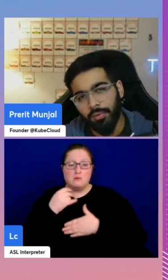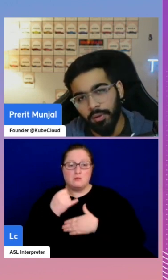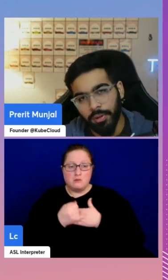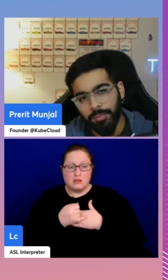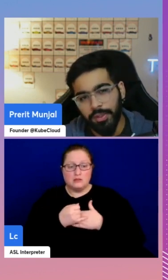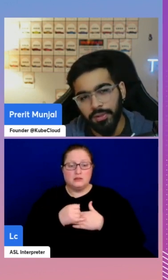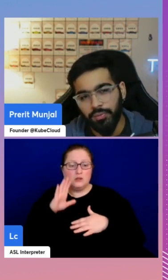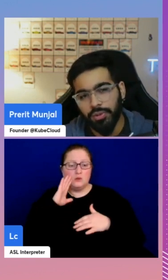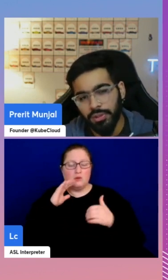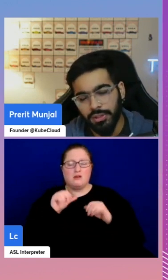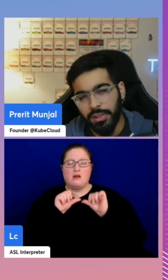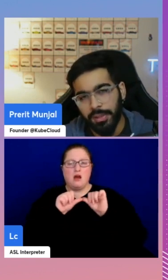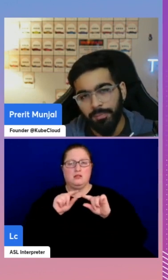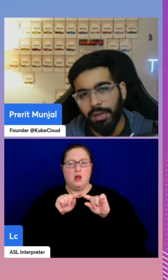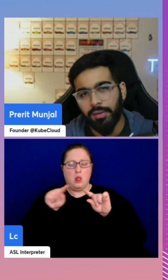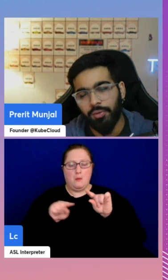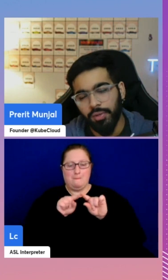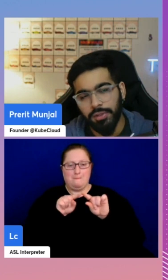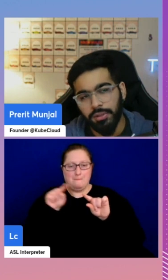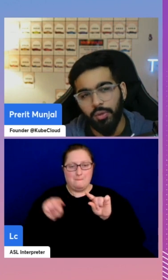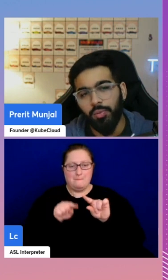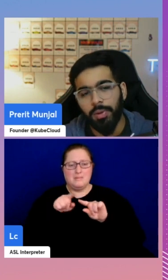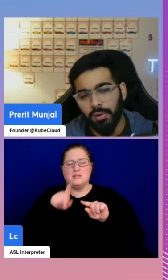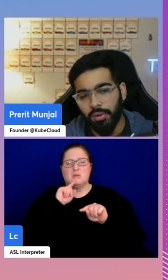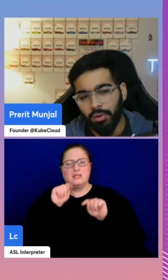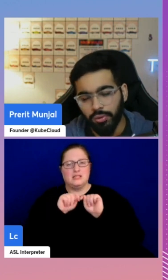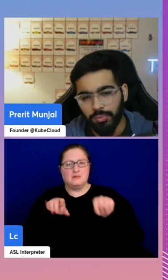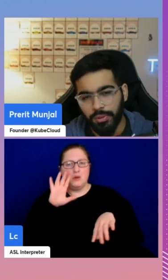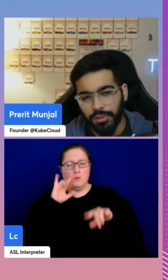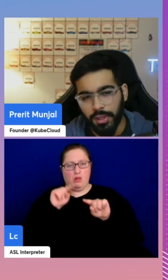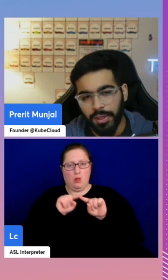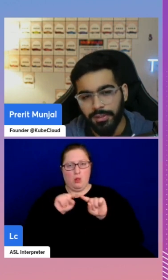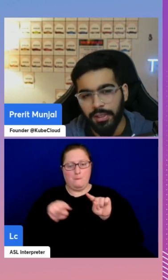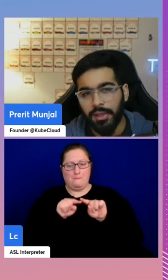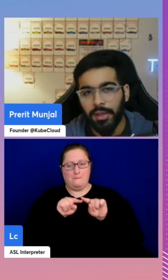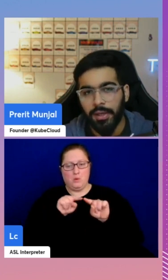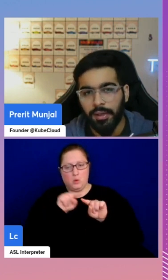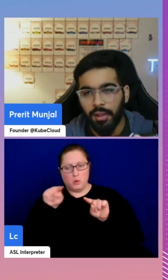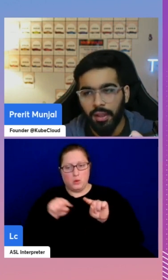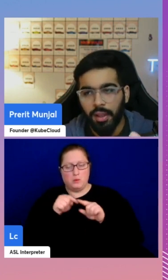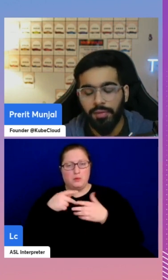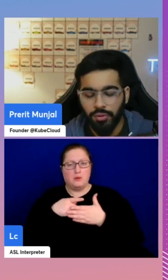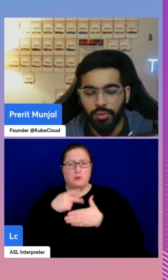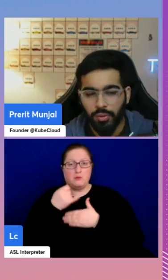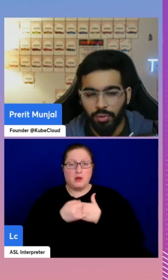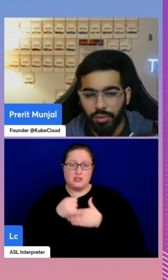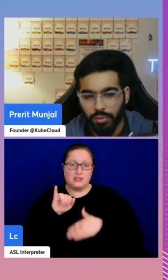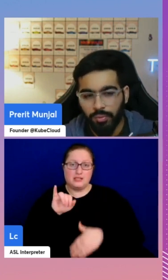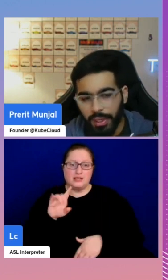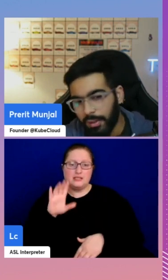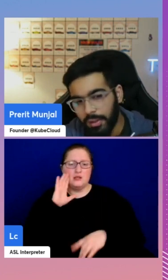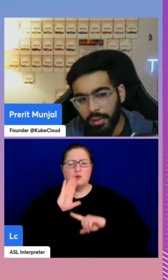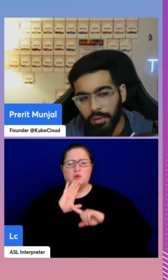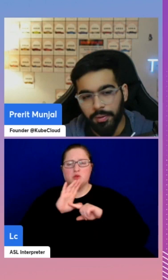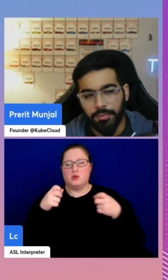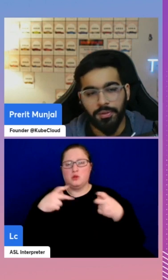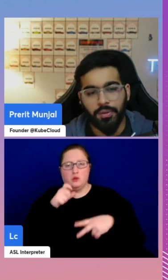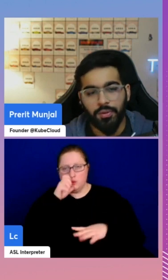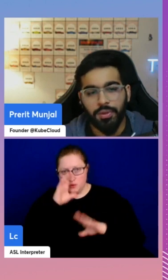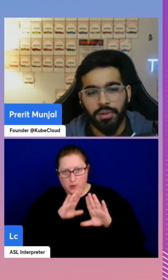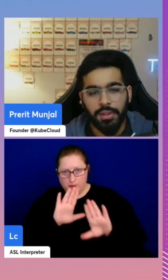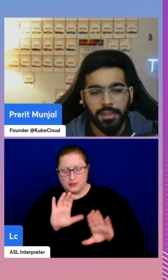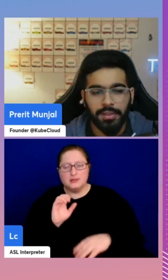loop around. Okay, this was just a template. We will just loop around those project IDs and create. I will show you the code, don't worry.